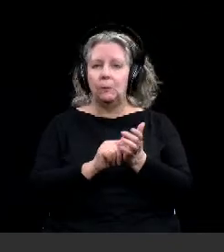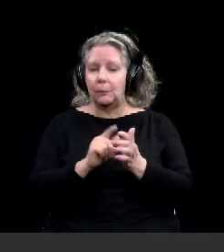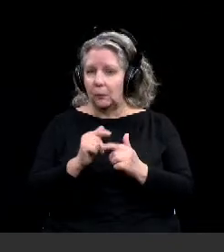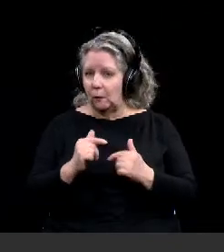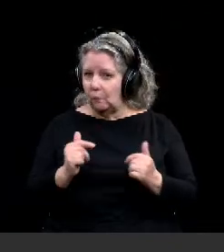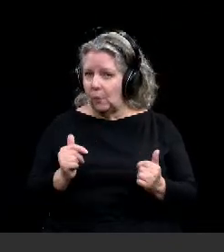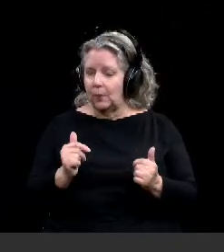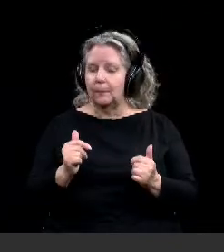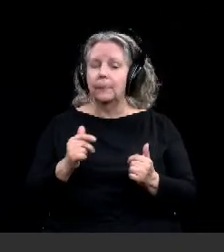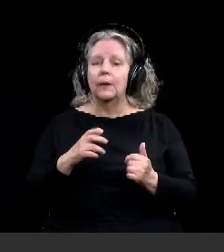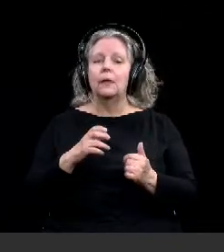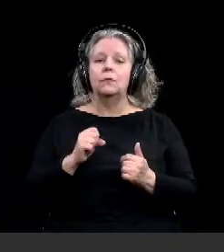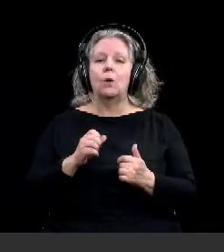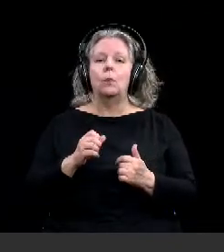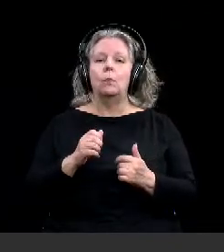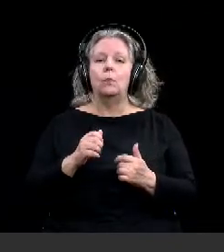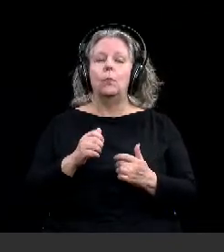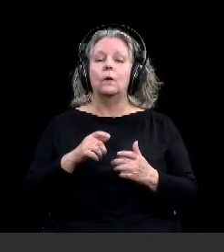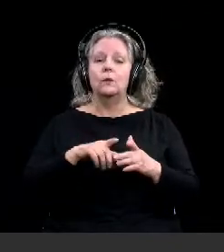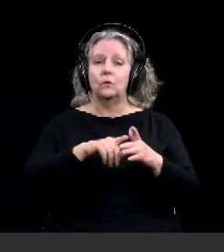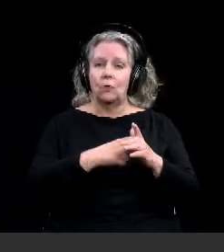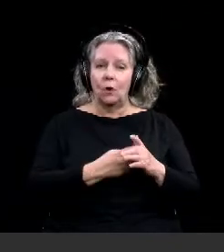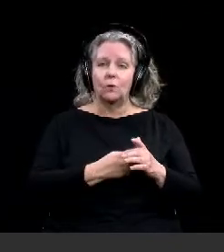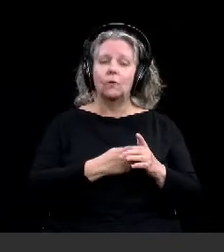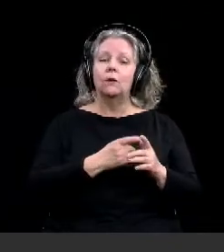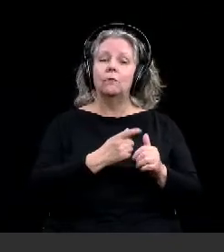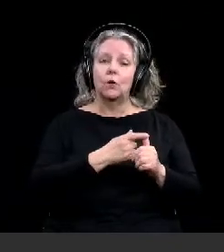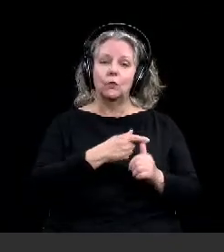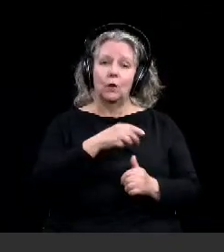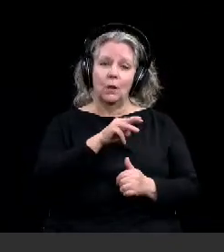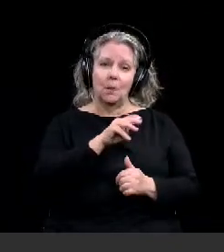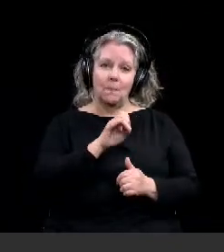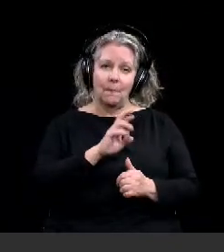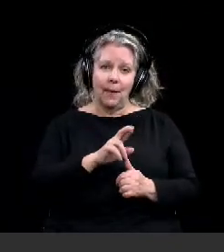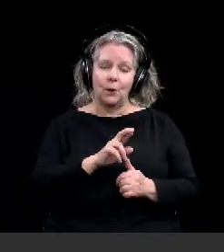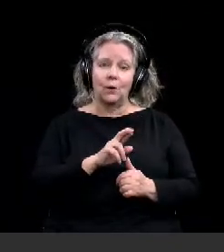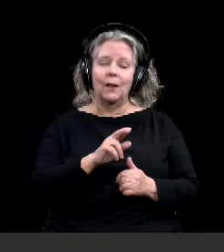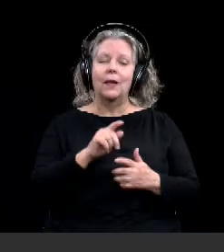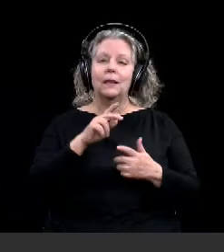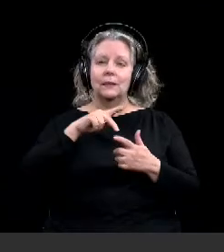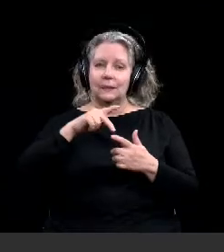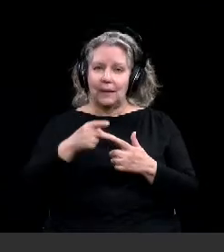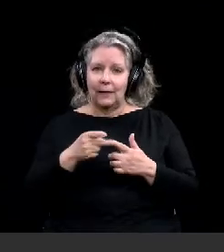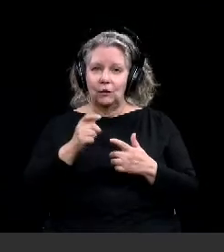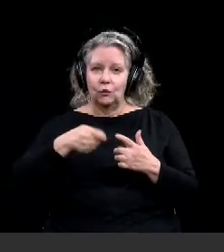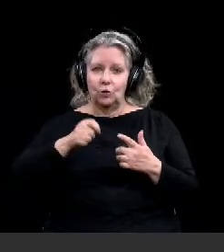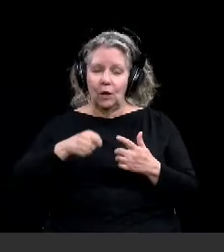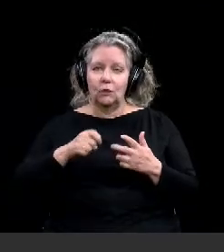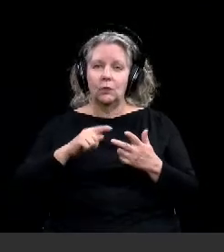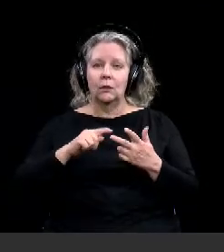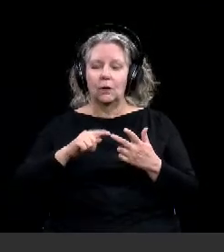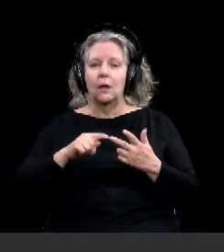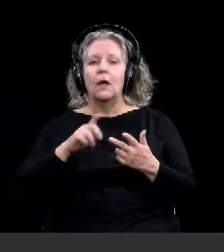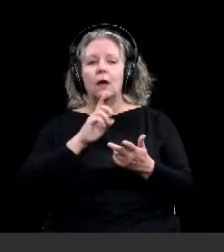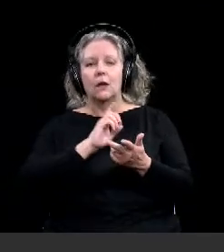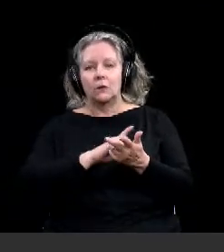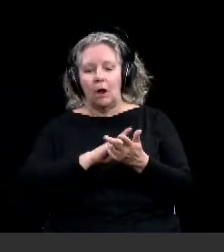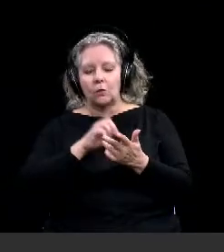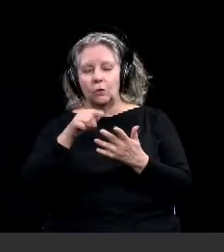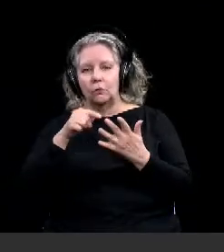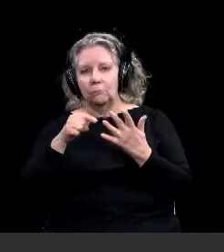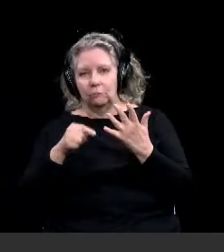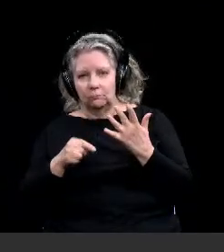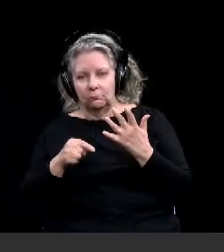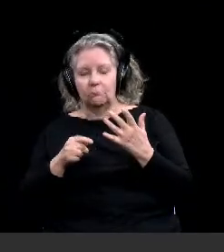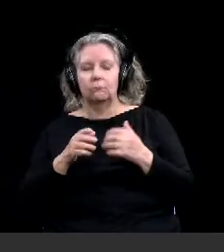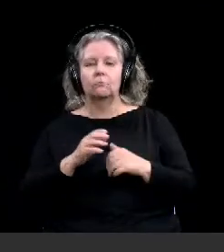first, and then we'll let Judge Felton go second, followed by Dr. Griggs, Dr. Ahmad, and Dr. Becker in that order. So, Mayor, would you kick us off?